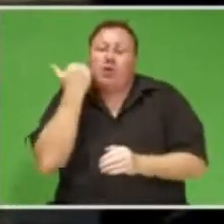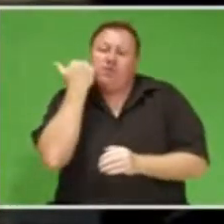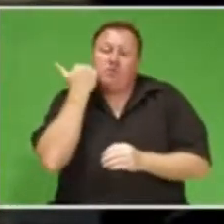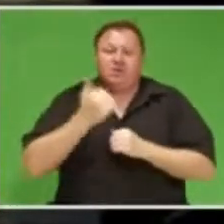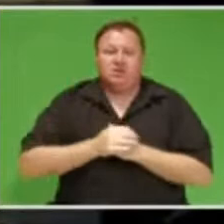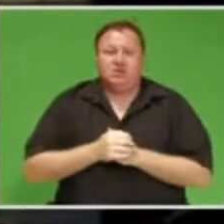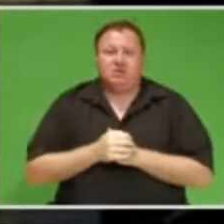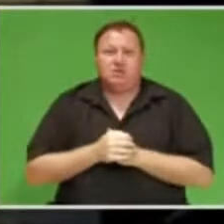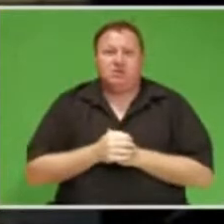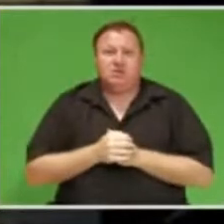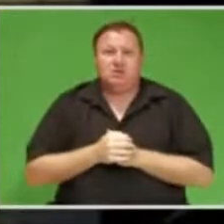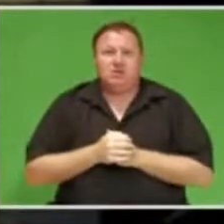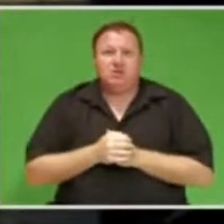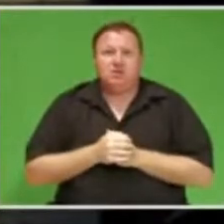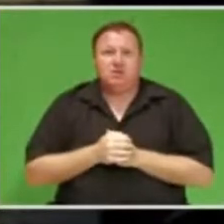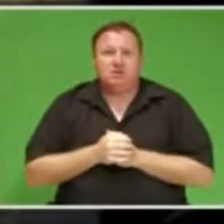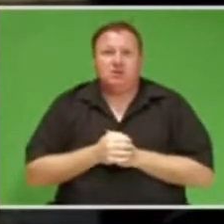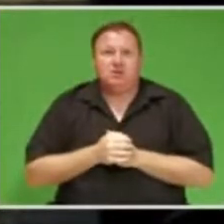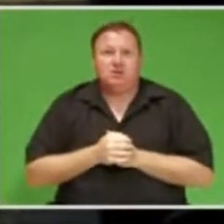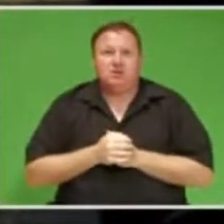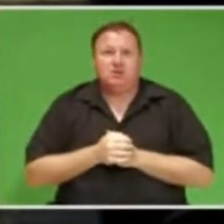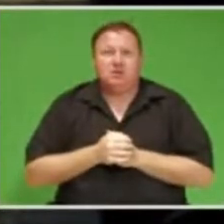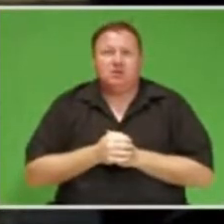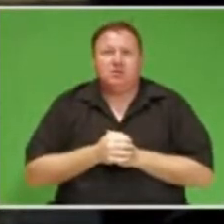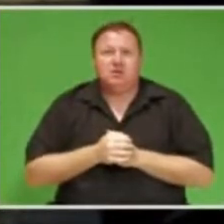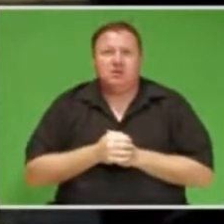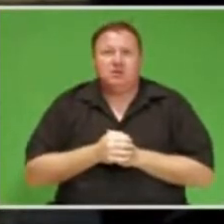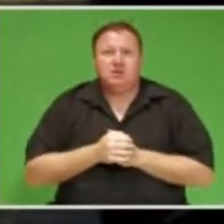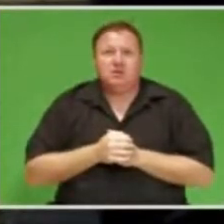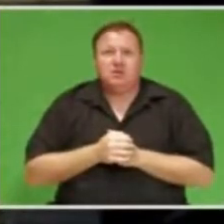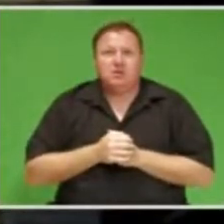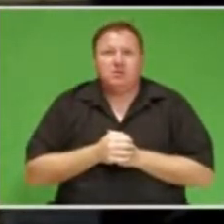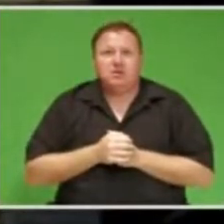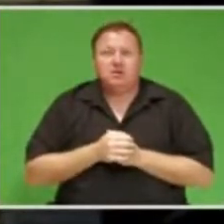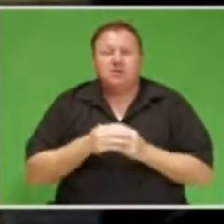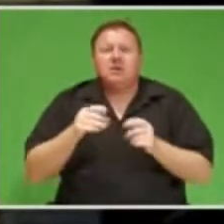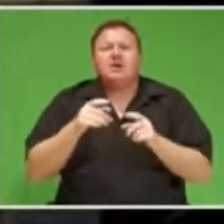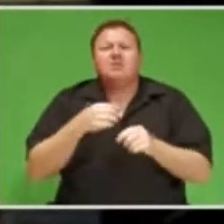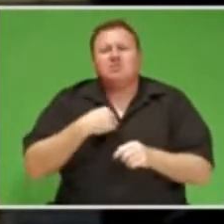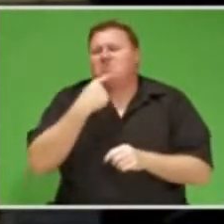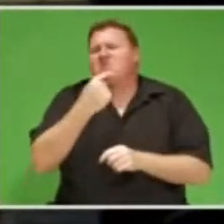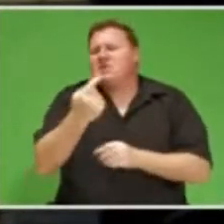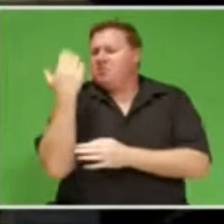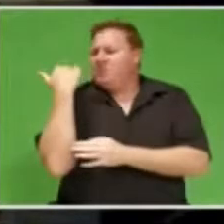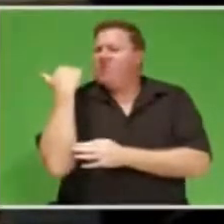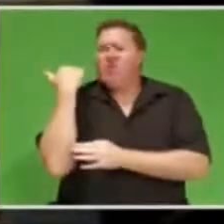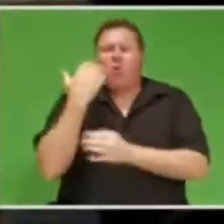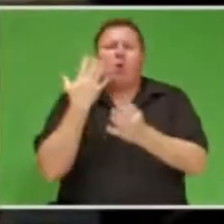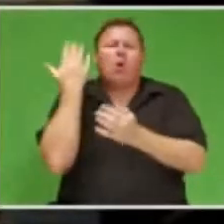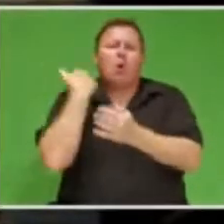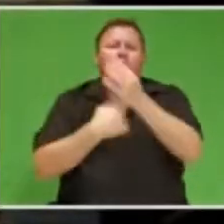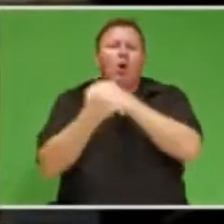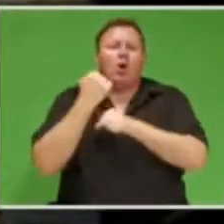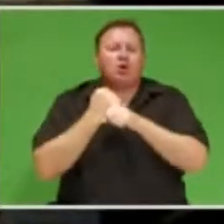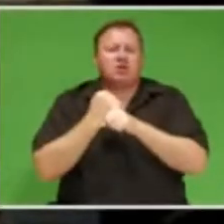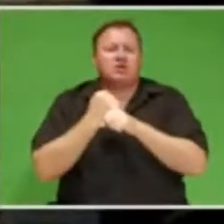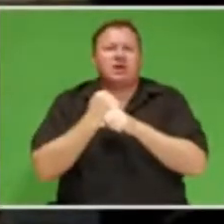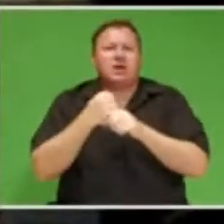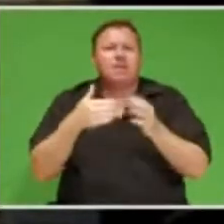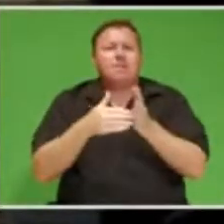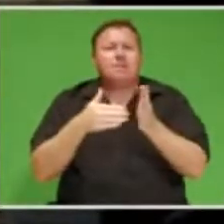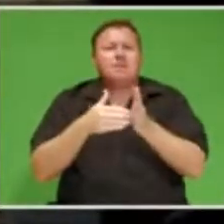of the basic education journey, we must applaud, as I said earlier, last year's matric pass